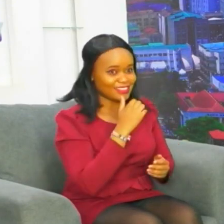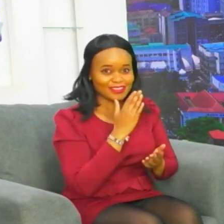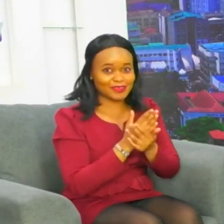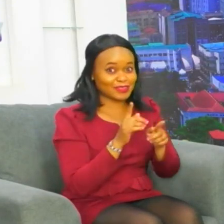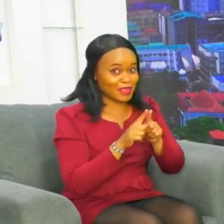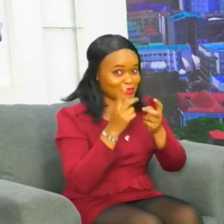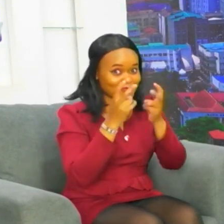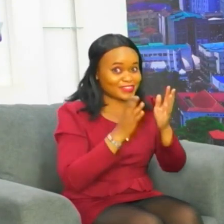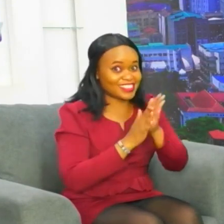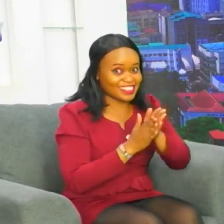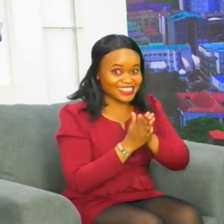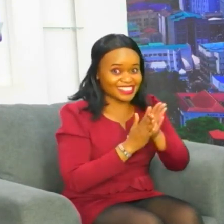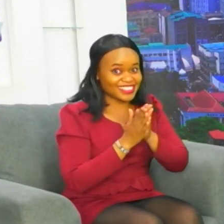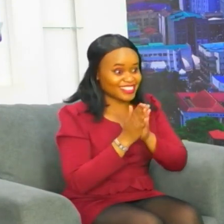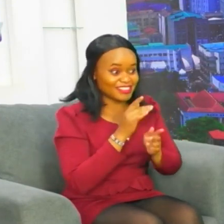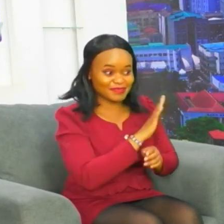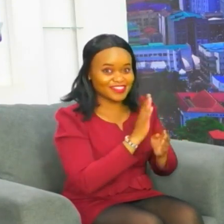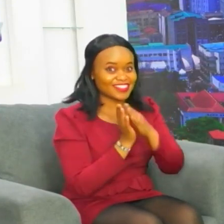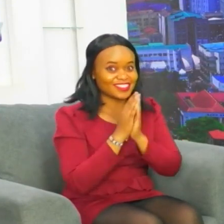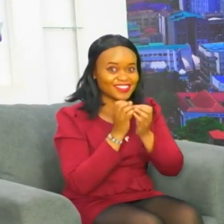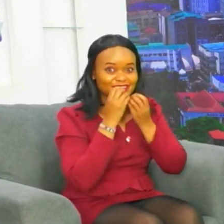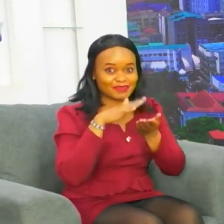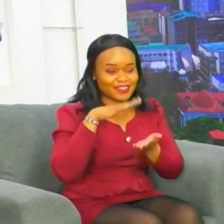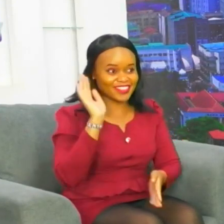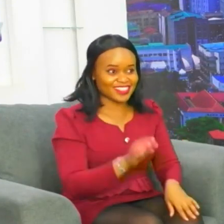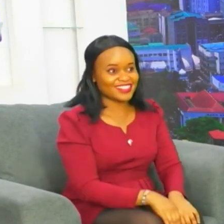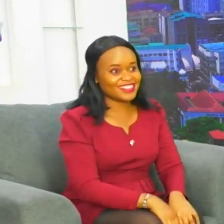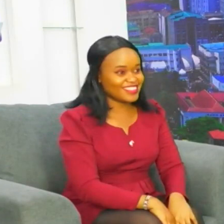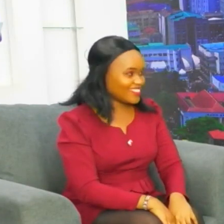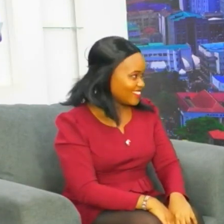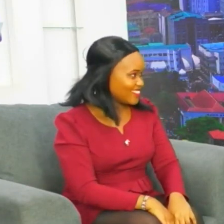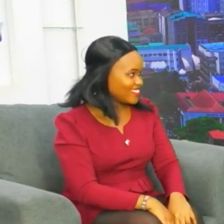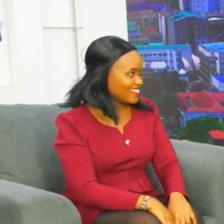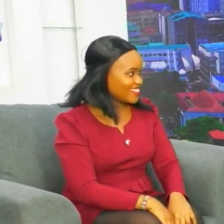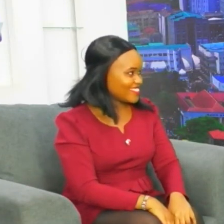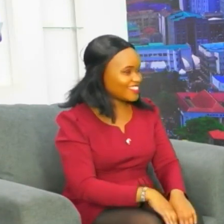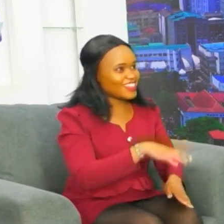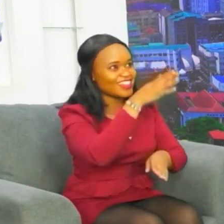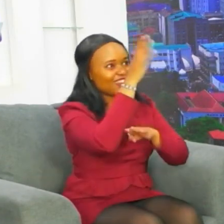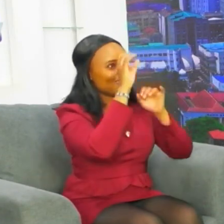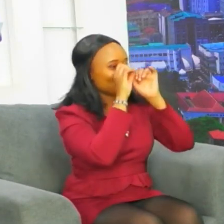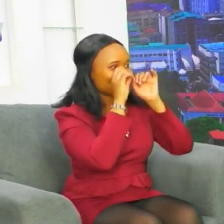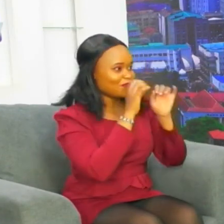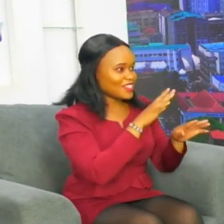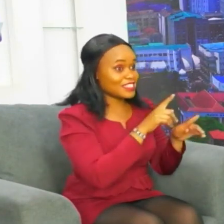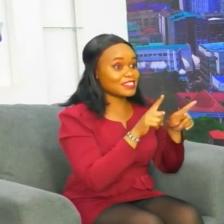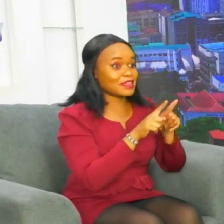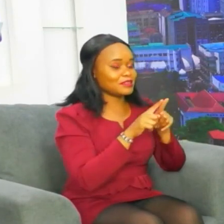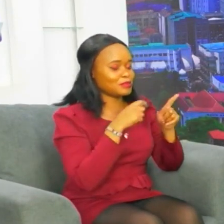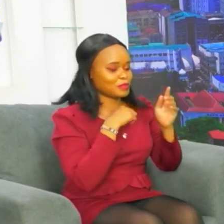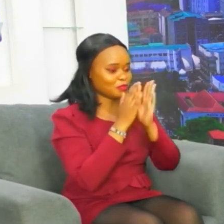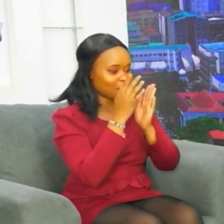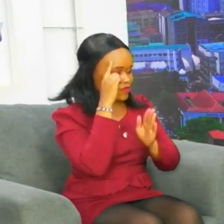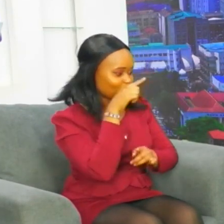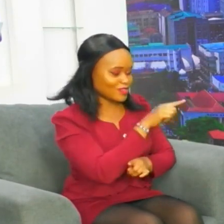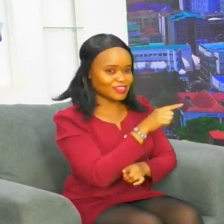story is very inspiring, and I hope viewers have learned and have gained more interest in modeling. God bless you so